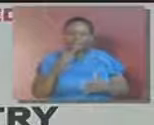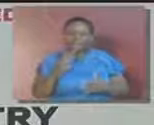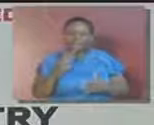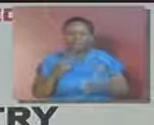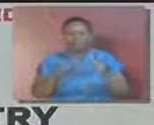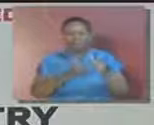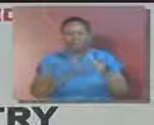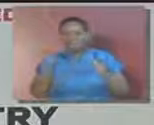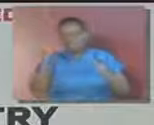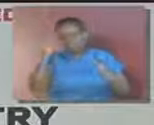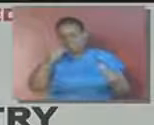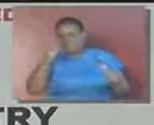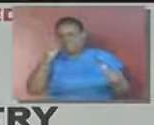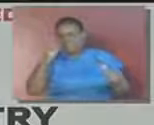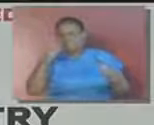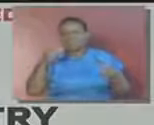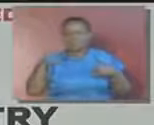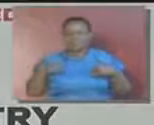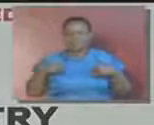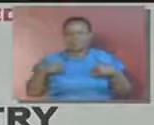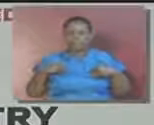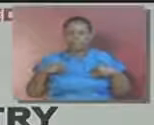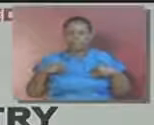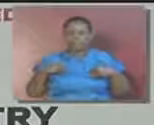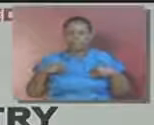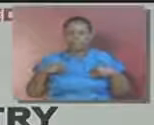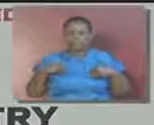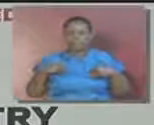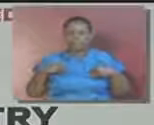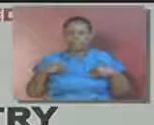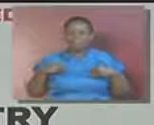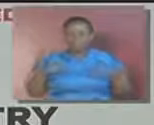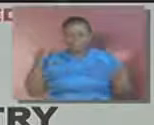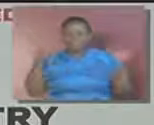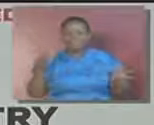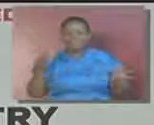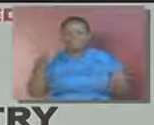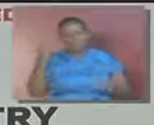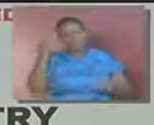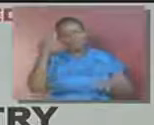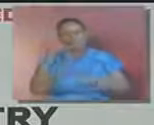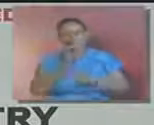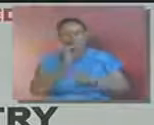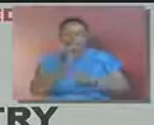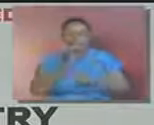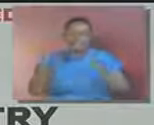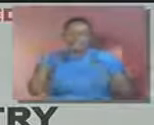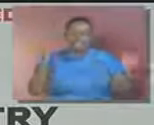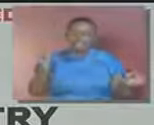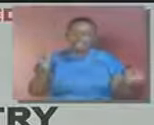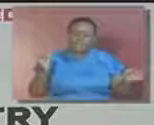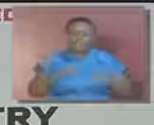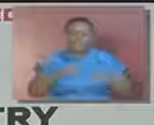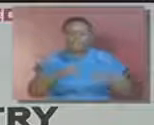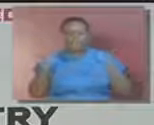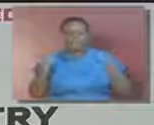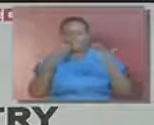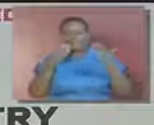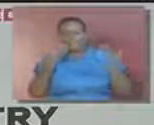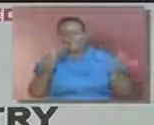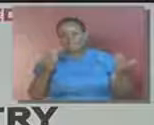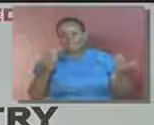really accepting that decision. We know it's a hard decision, but when I spoke at a function